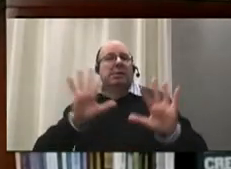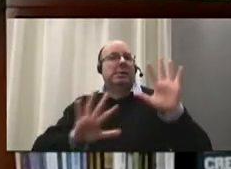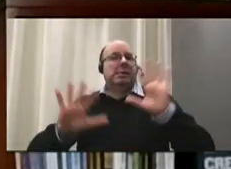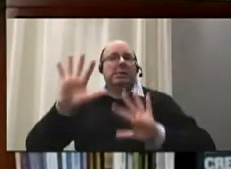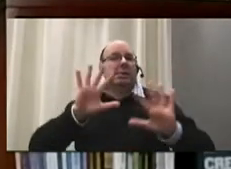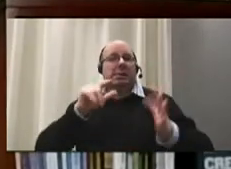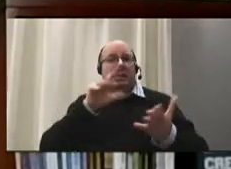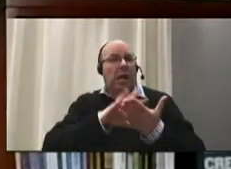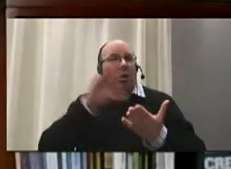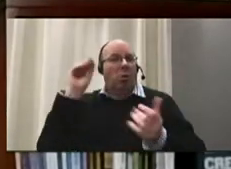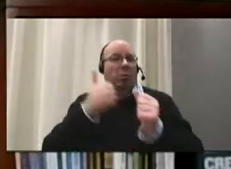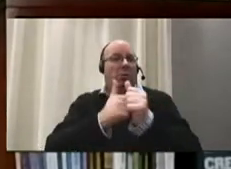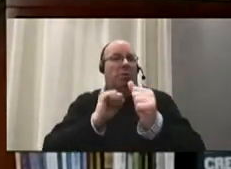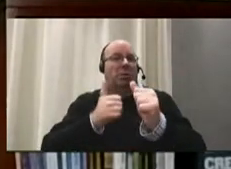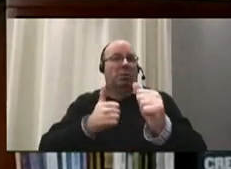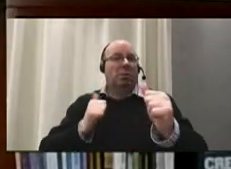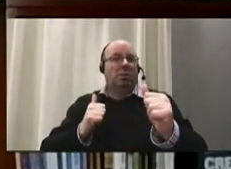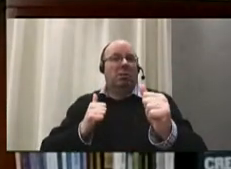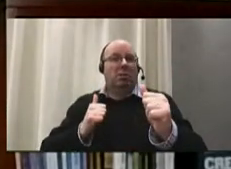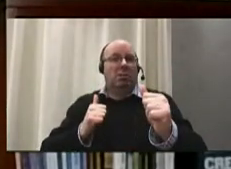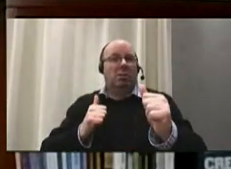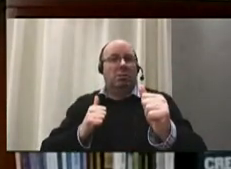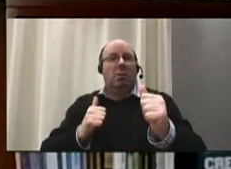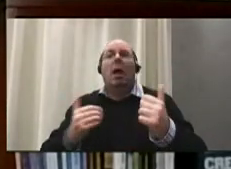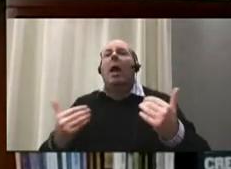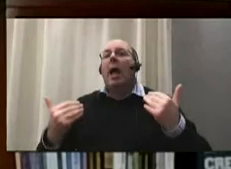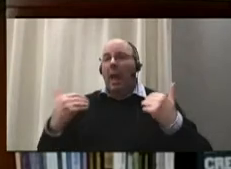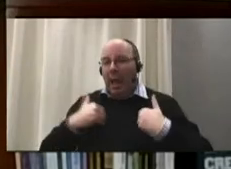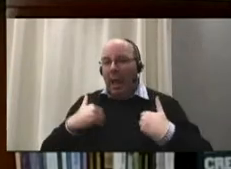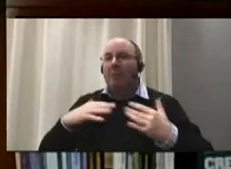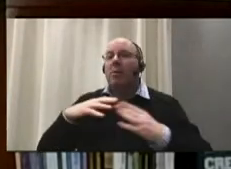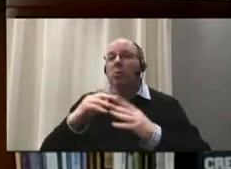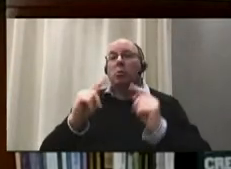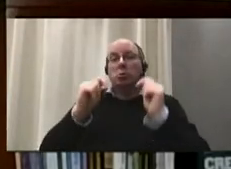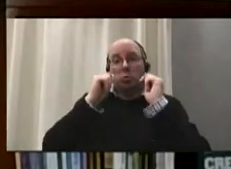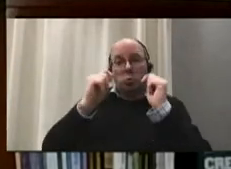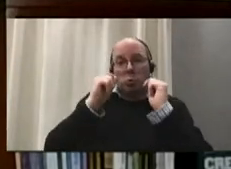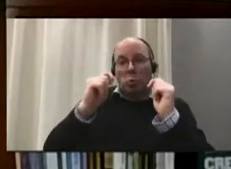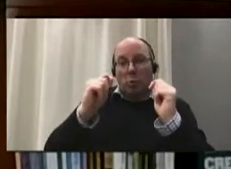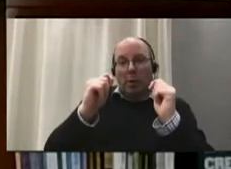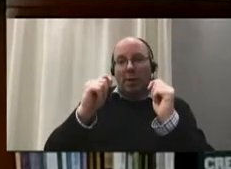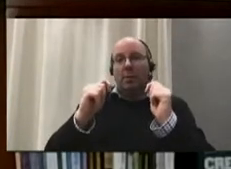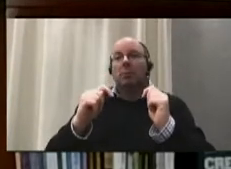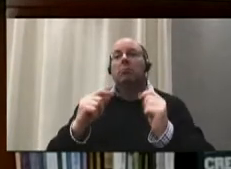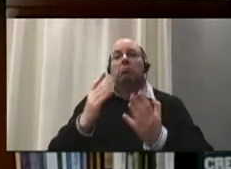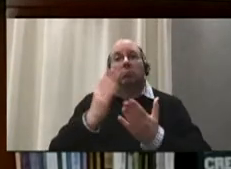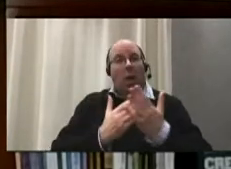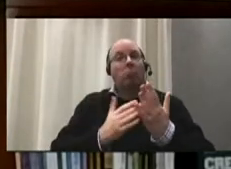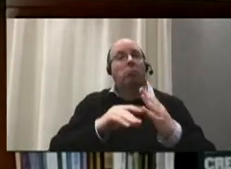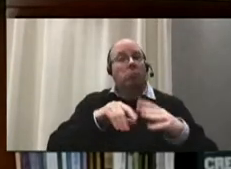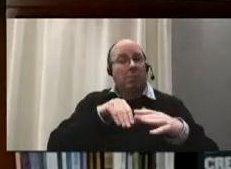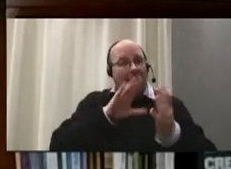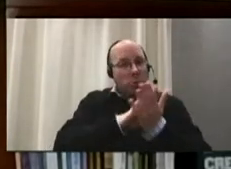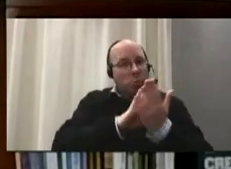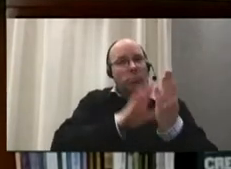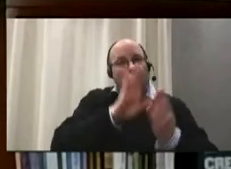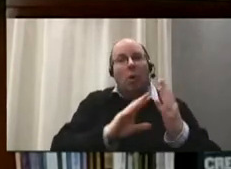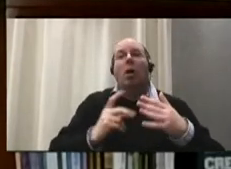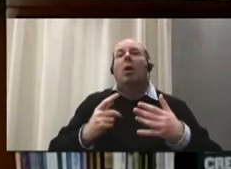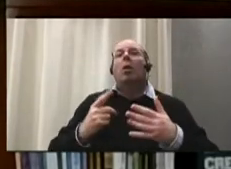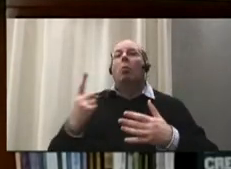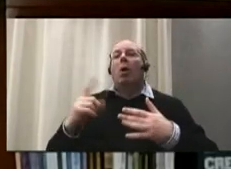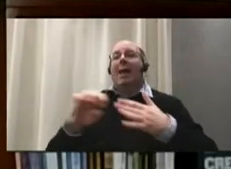some schools are providing that in person. I visited a school recently who had a tutoring, elementary school tutoring program available